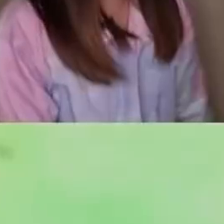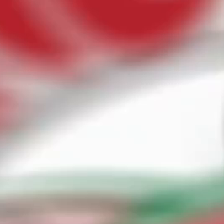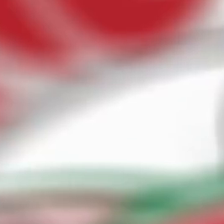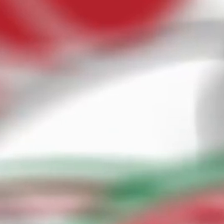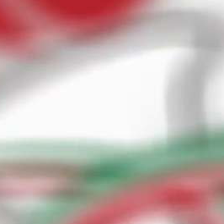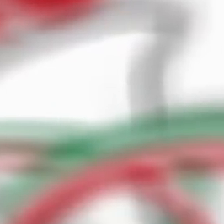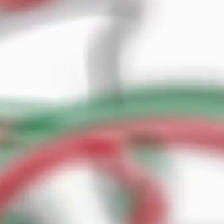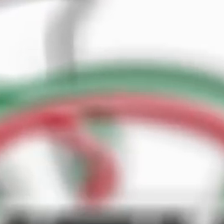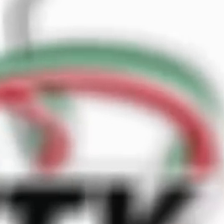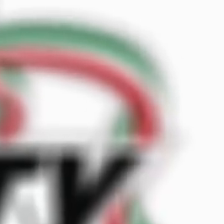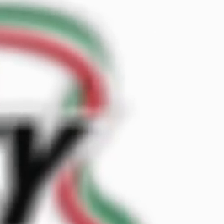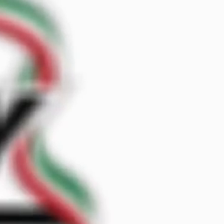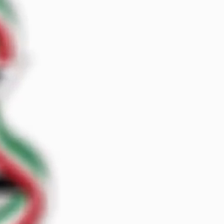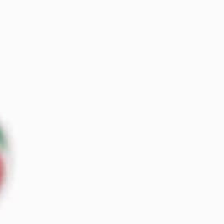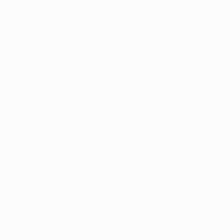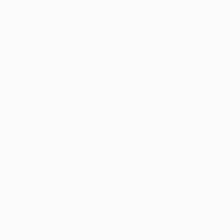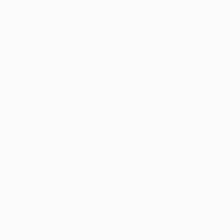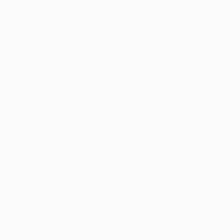na.